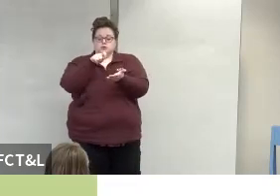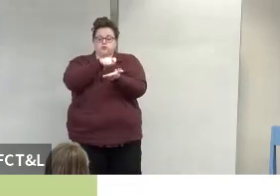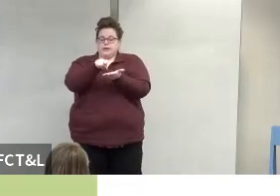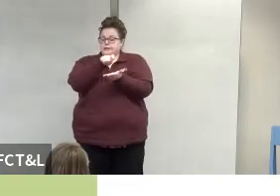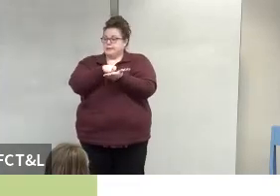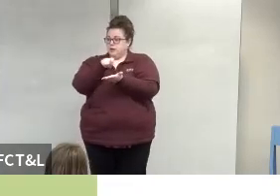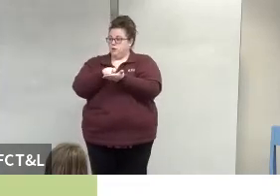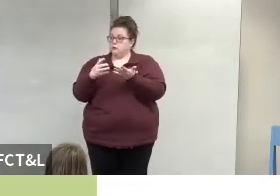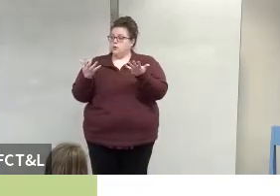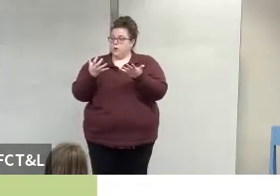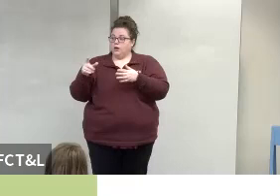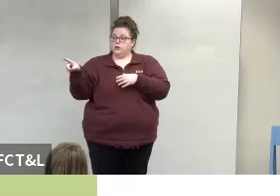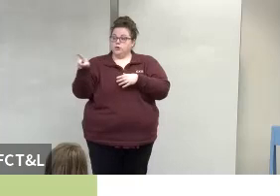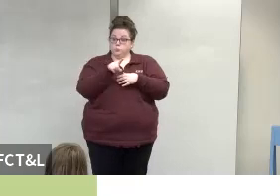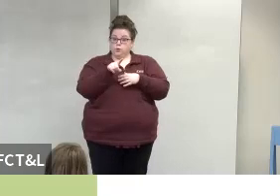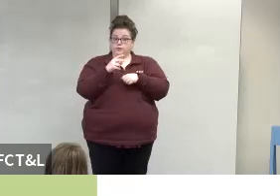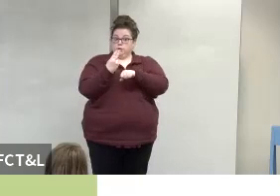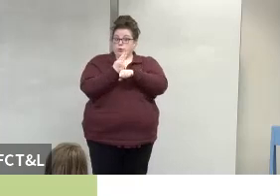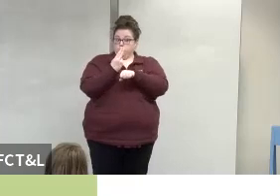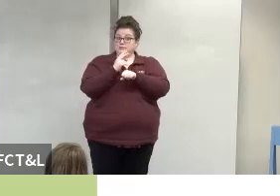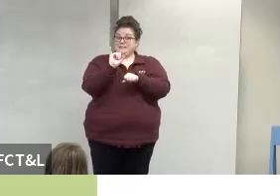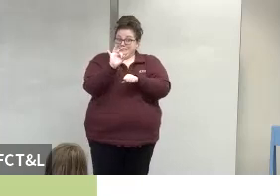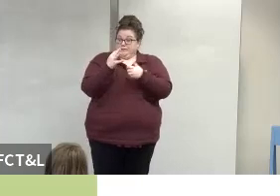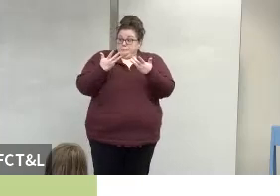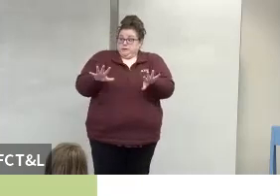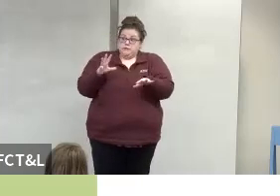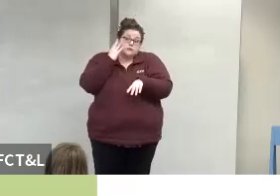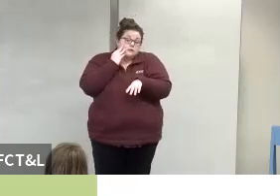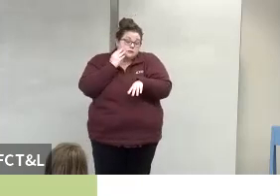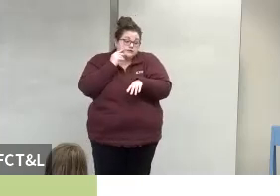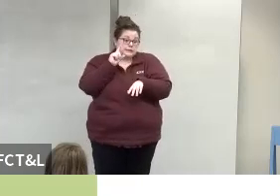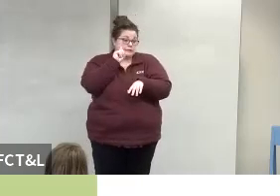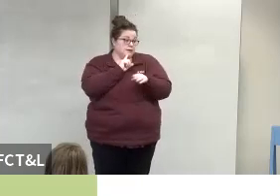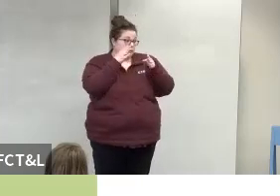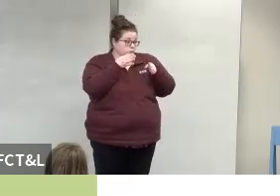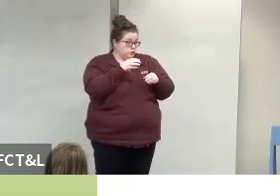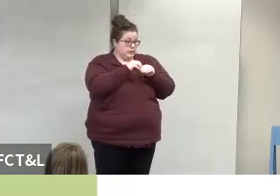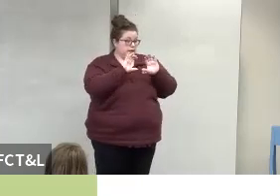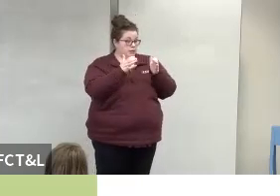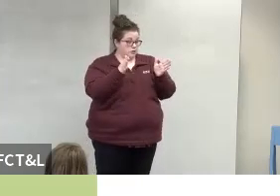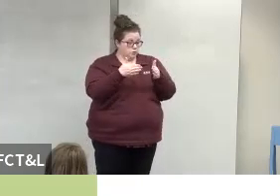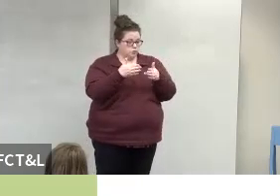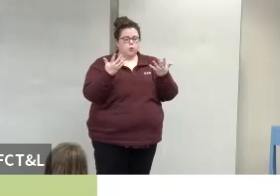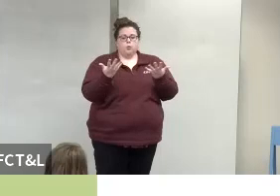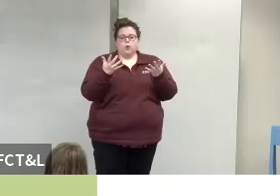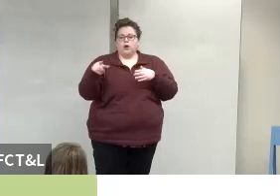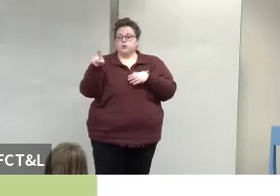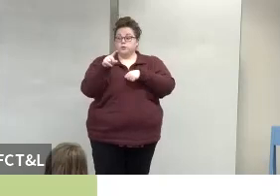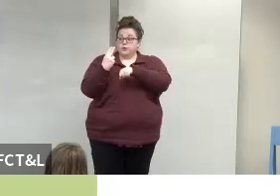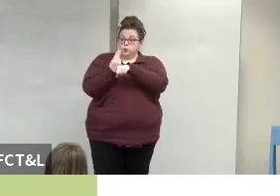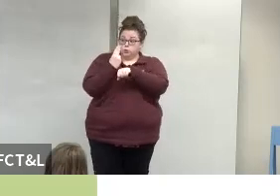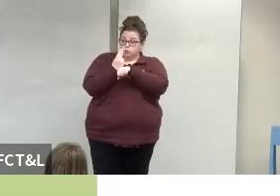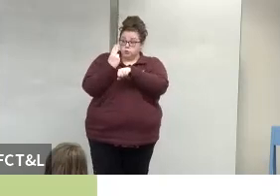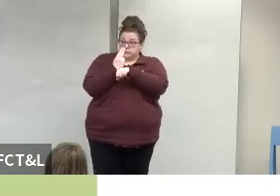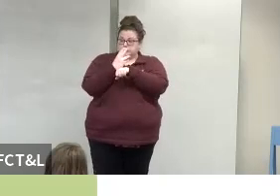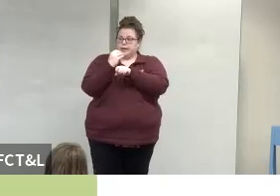tables that you're at, I would like for you to write down if you have had a deaf person